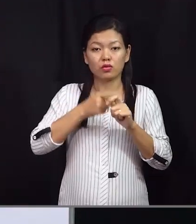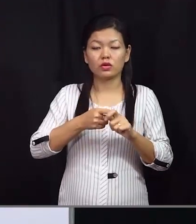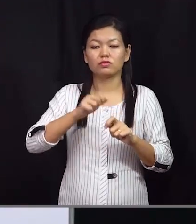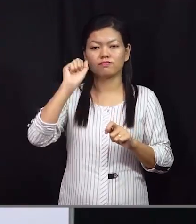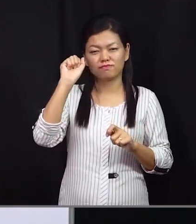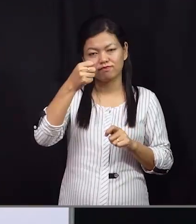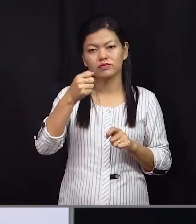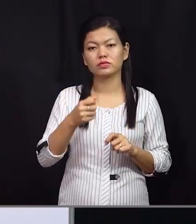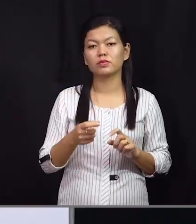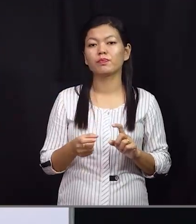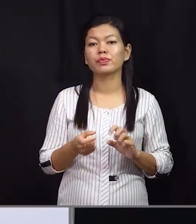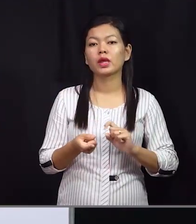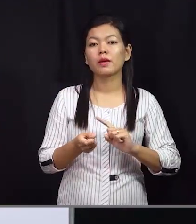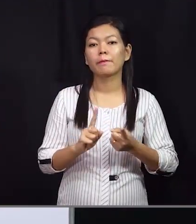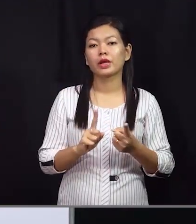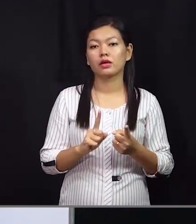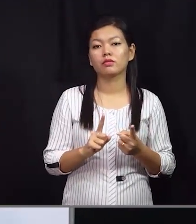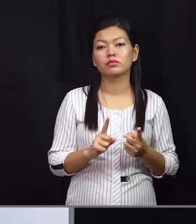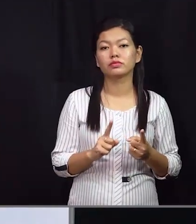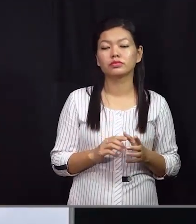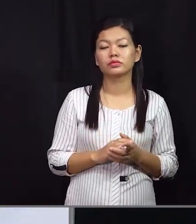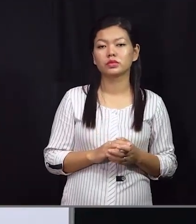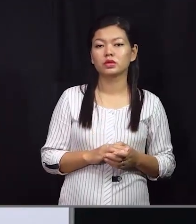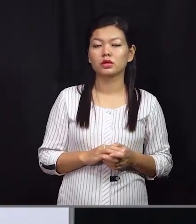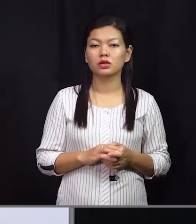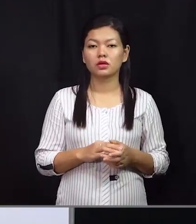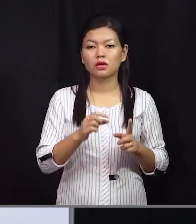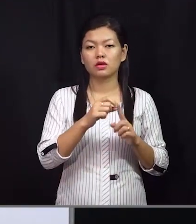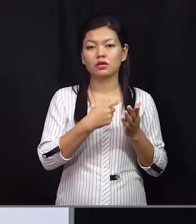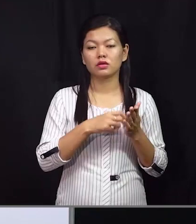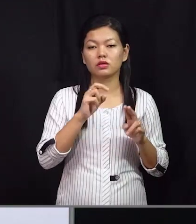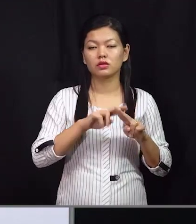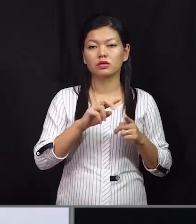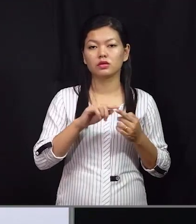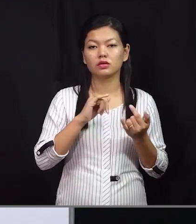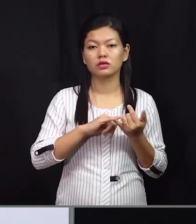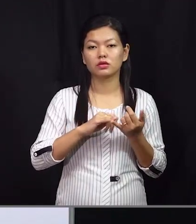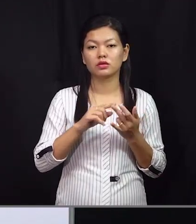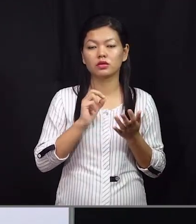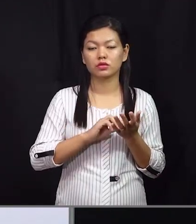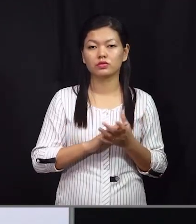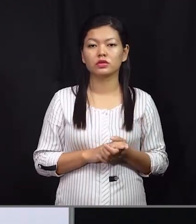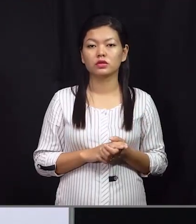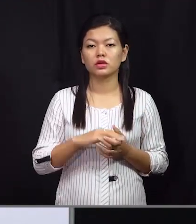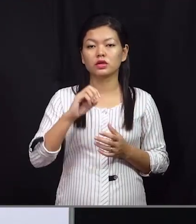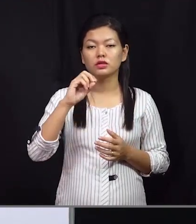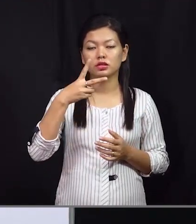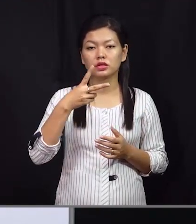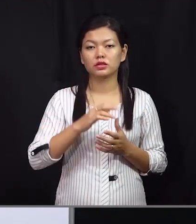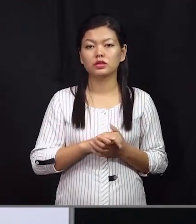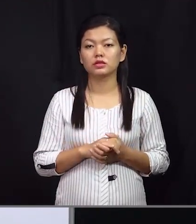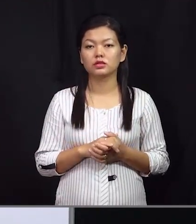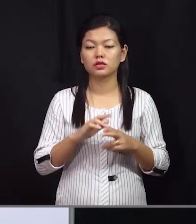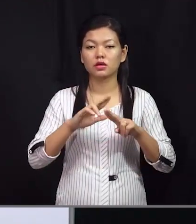Okay, so it is based on a specialized knowledge and techniques. The second one is formalized method of acquiring